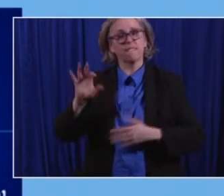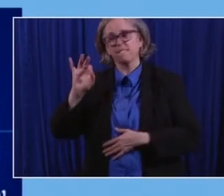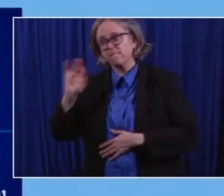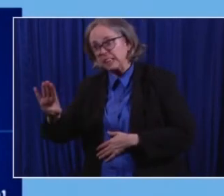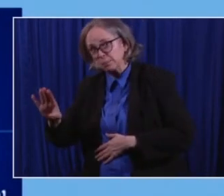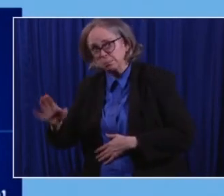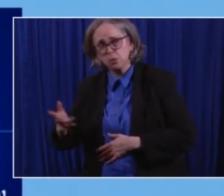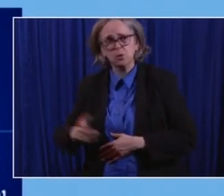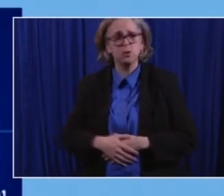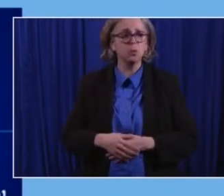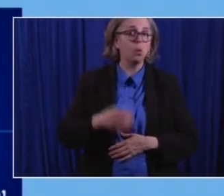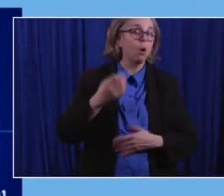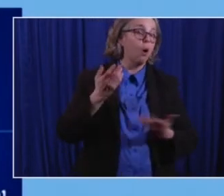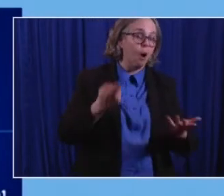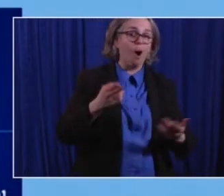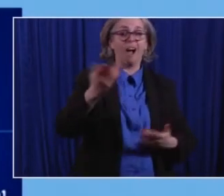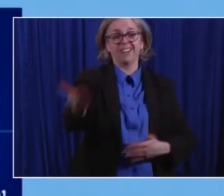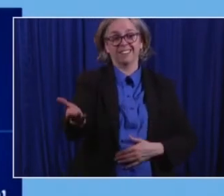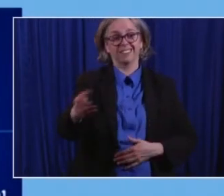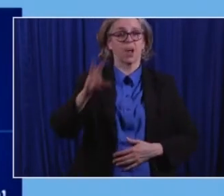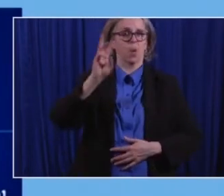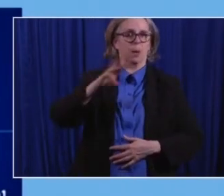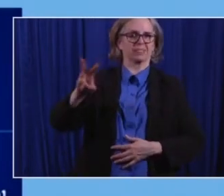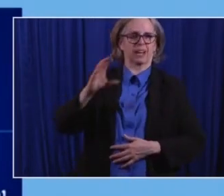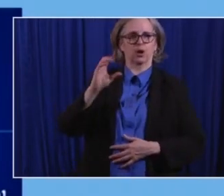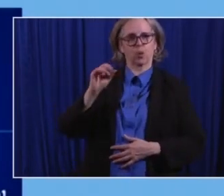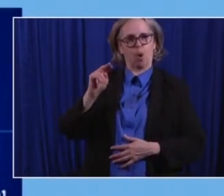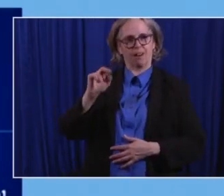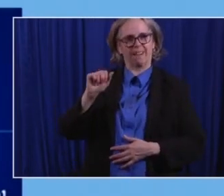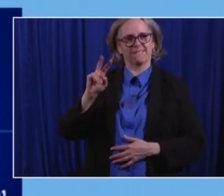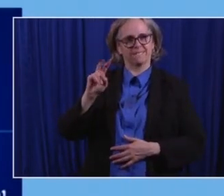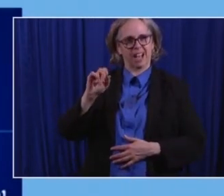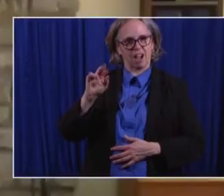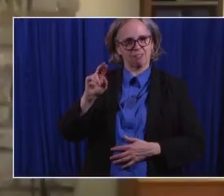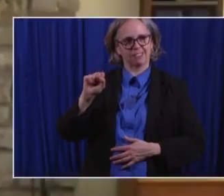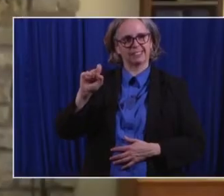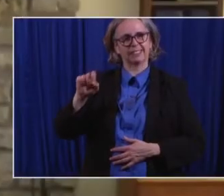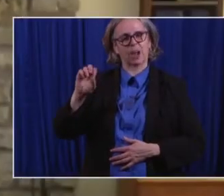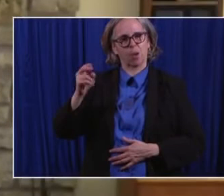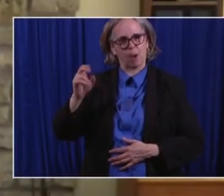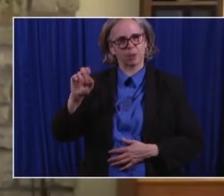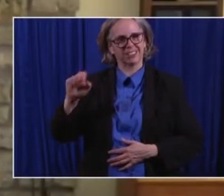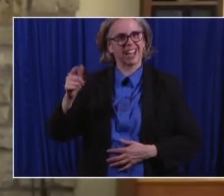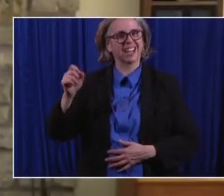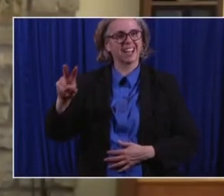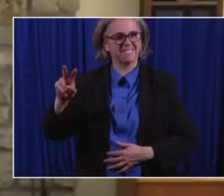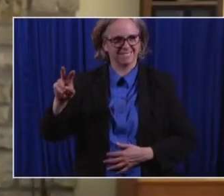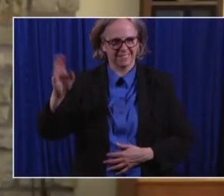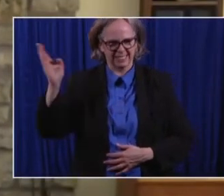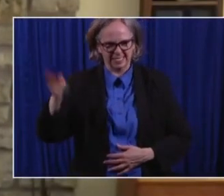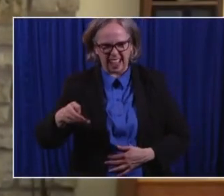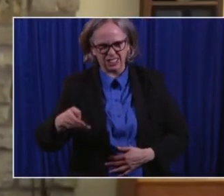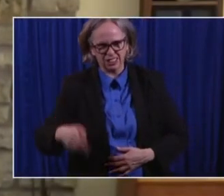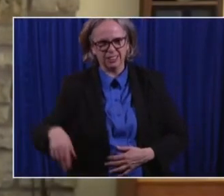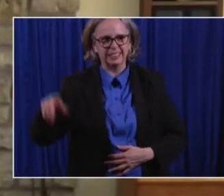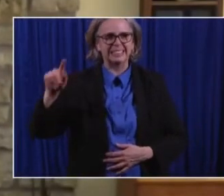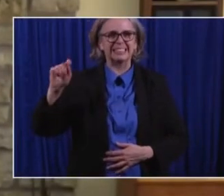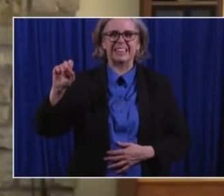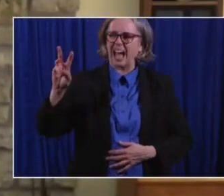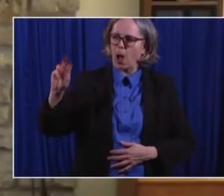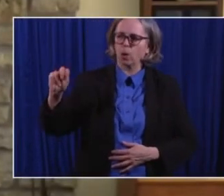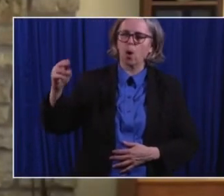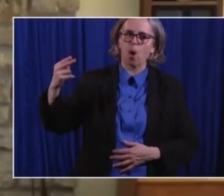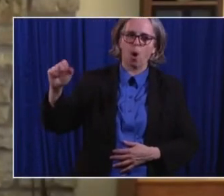coronavirus.ohio.gov/townhall. Eric, let's quickly look at some